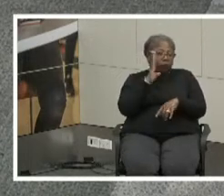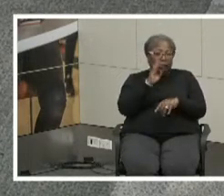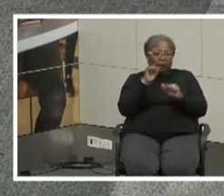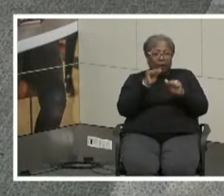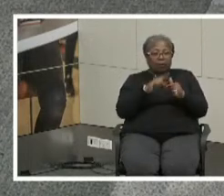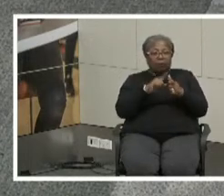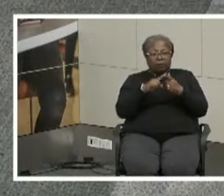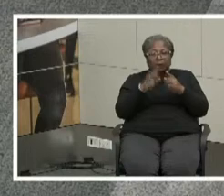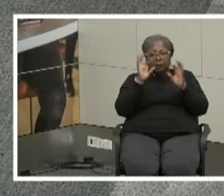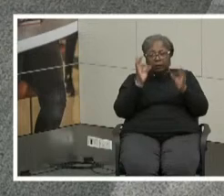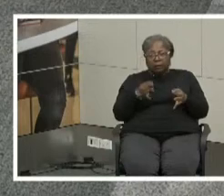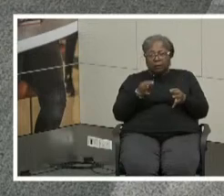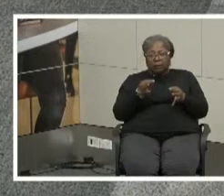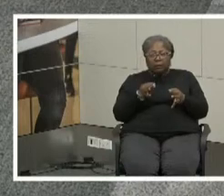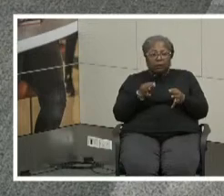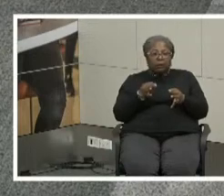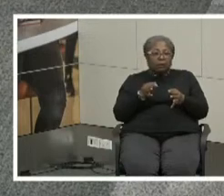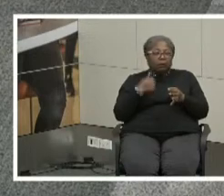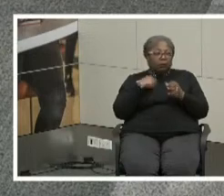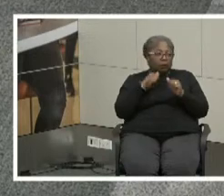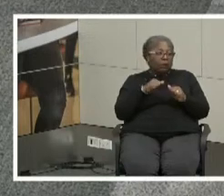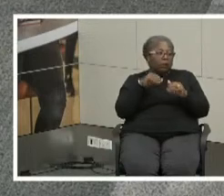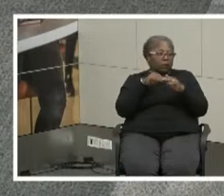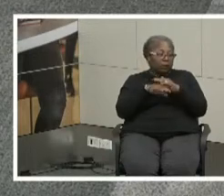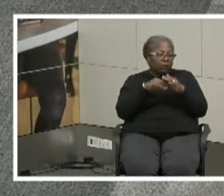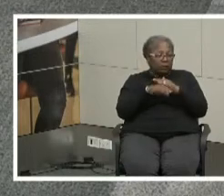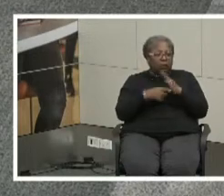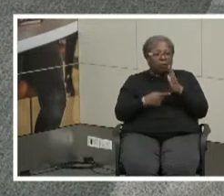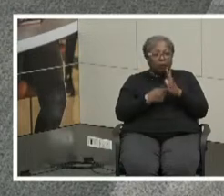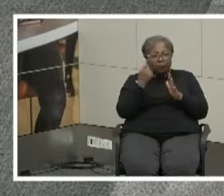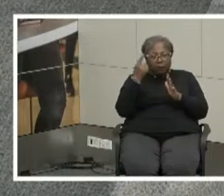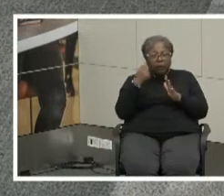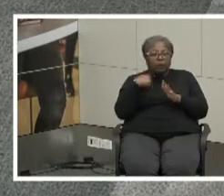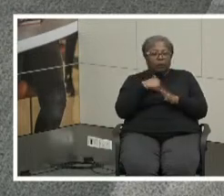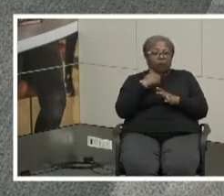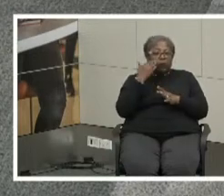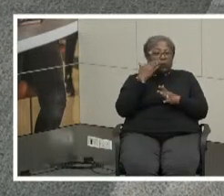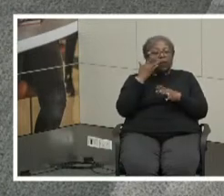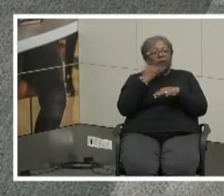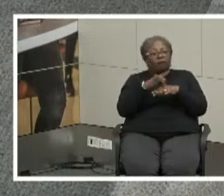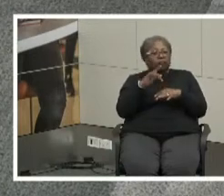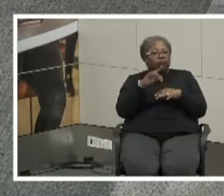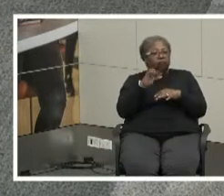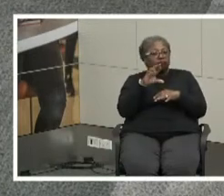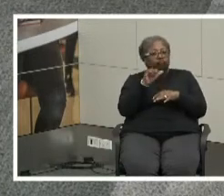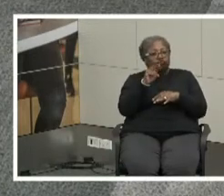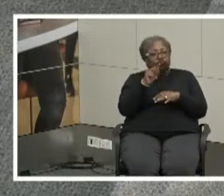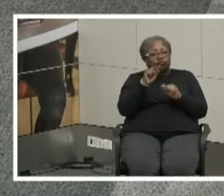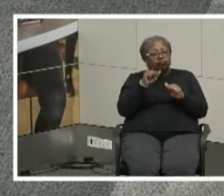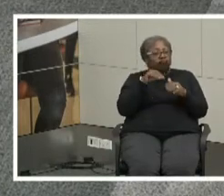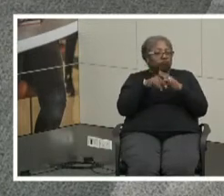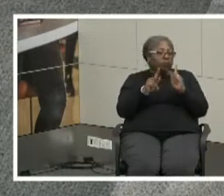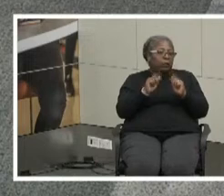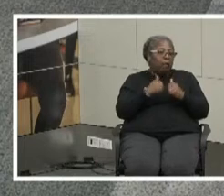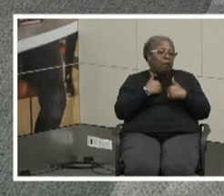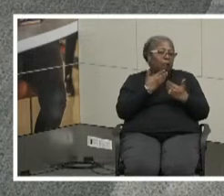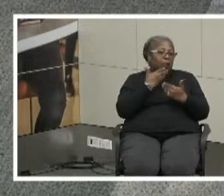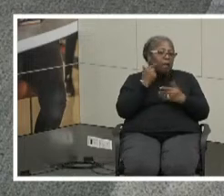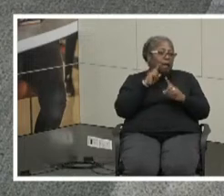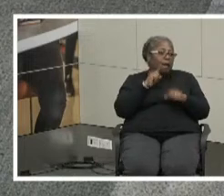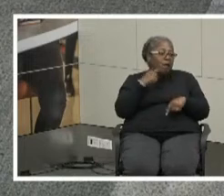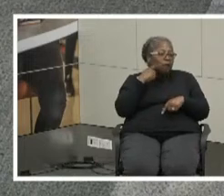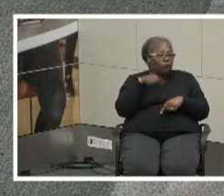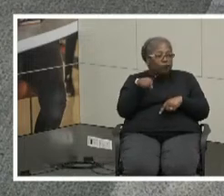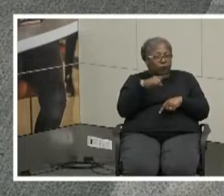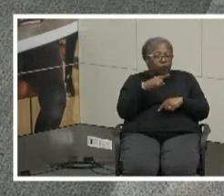to then determine the grant funds that we can access once we know the available Grant funds we can access I think we can have a better answer for you in